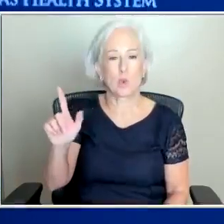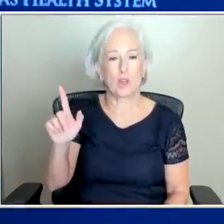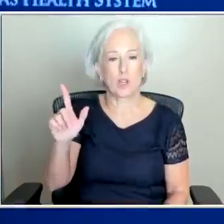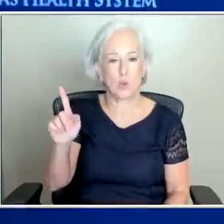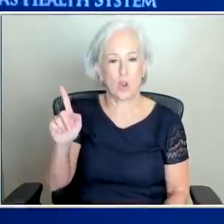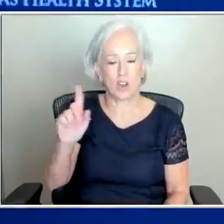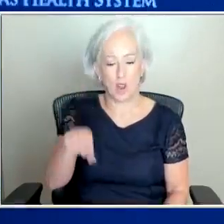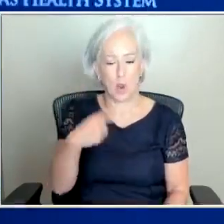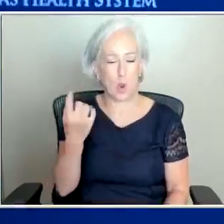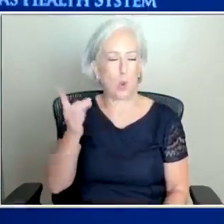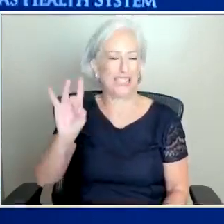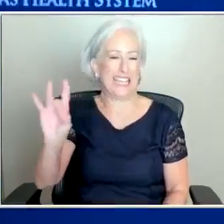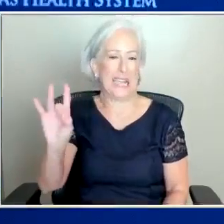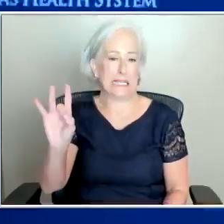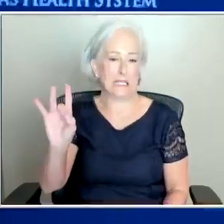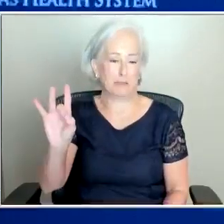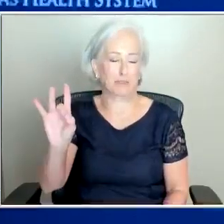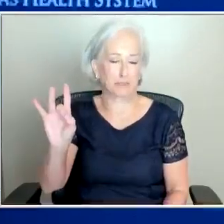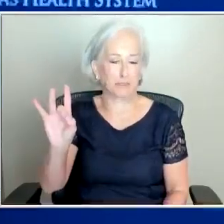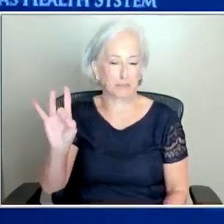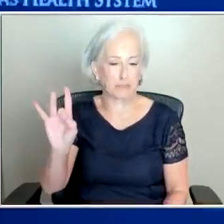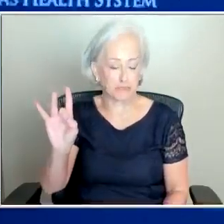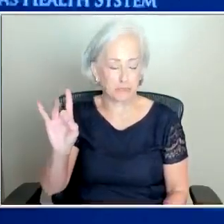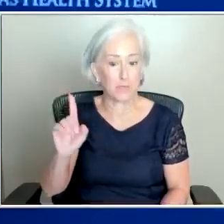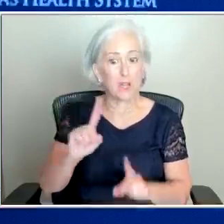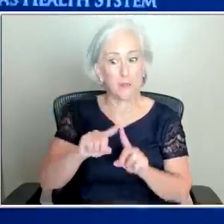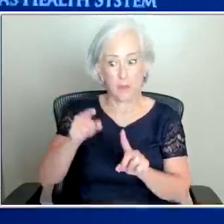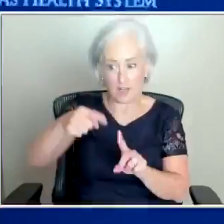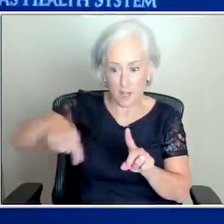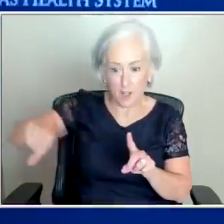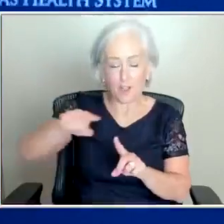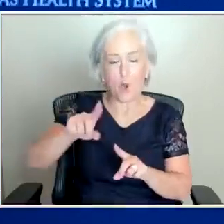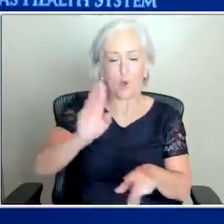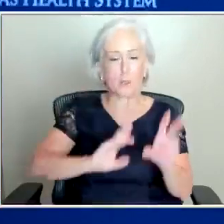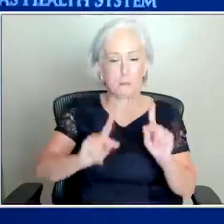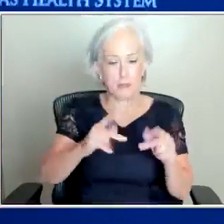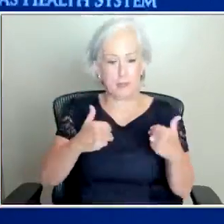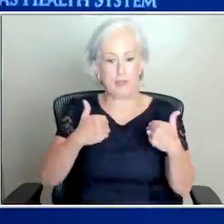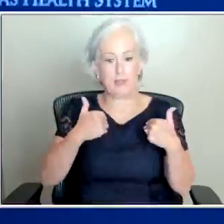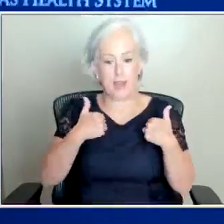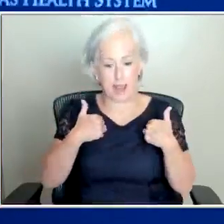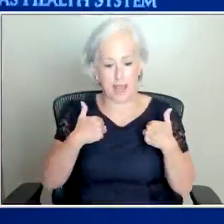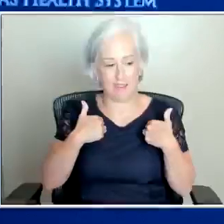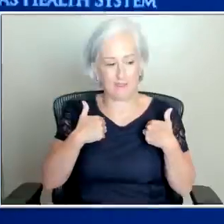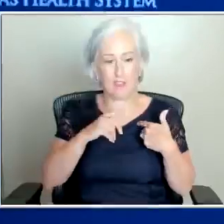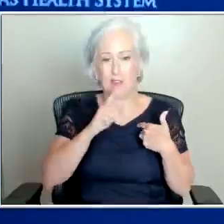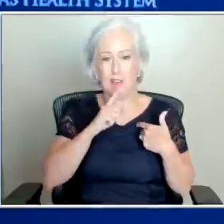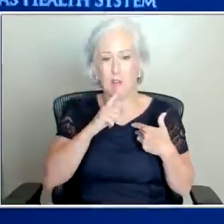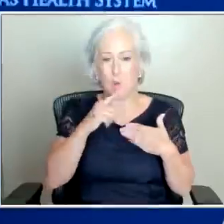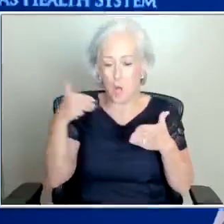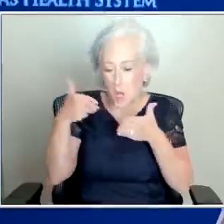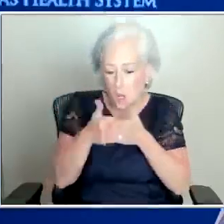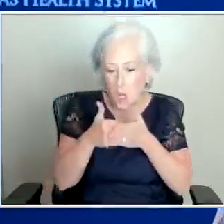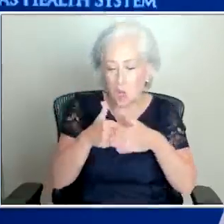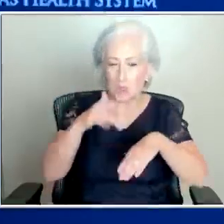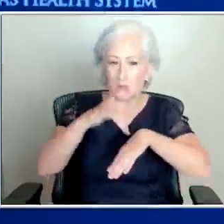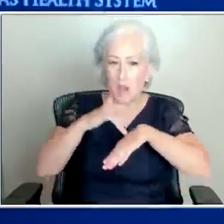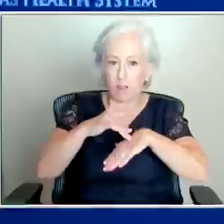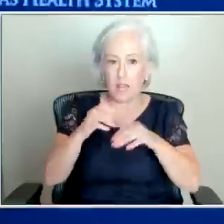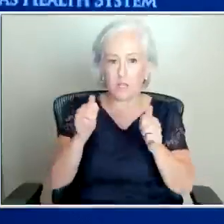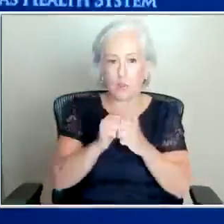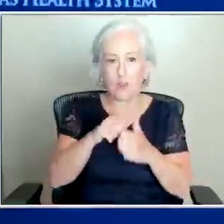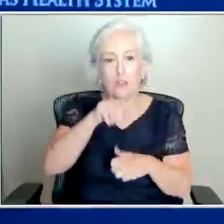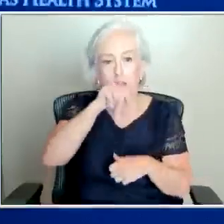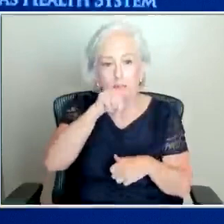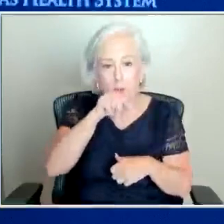of those. But what we have seen is those people have been in close contact with birds or bird flocks, i.e. mostly working closely with